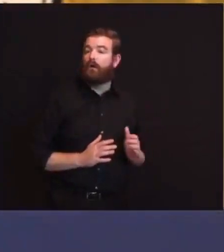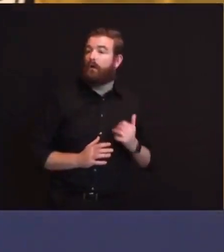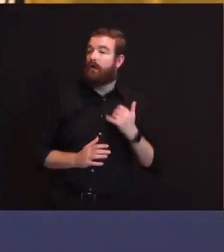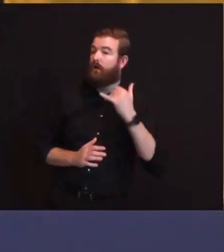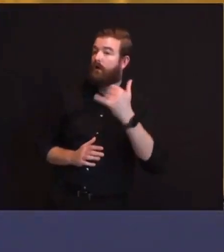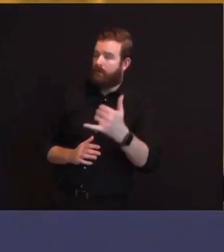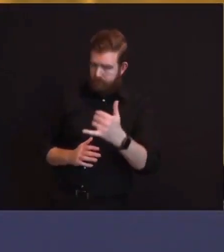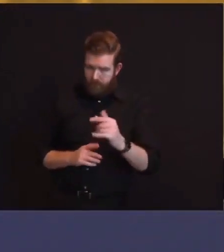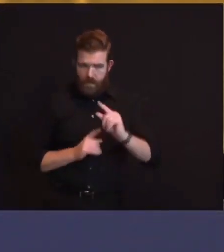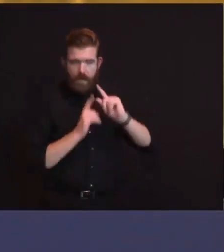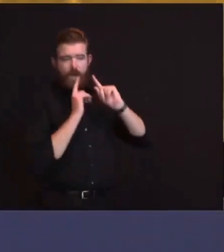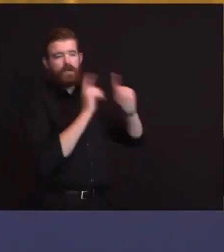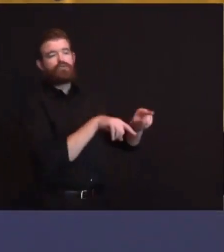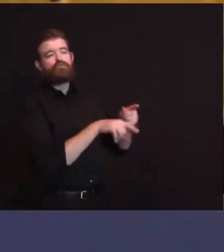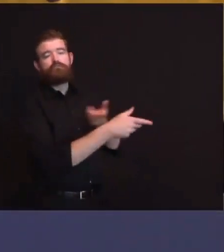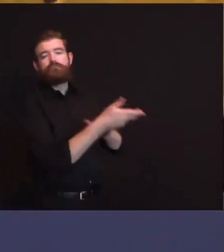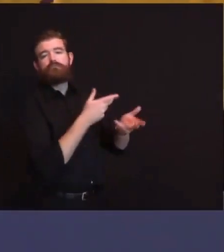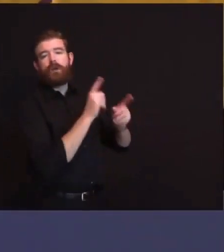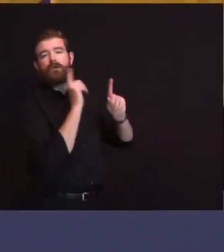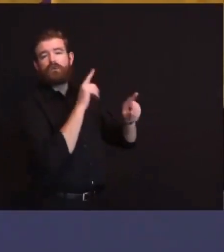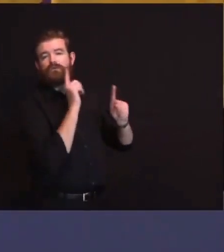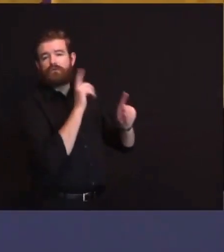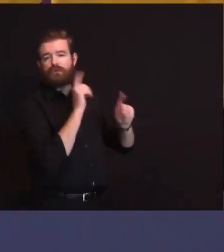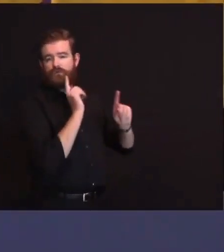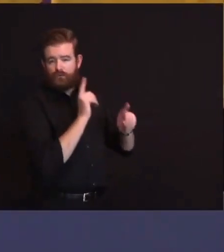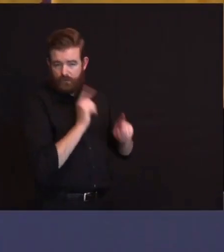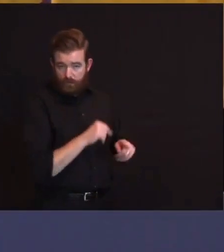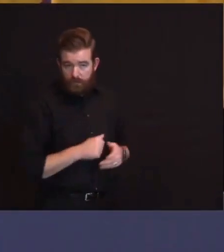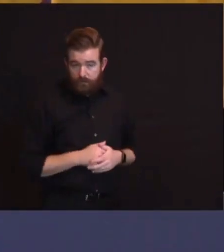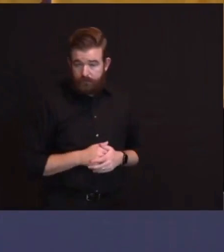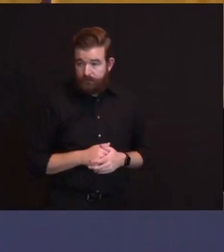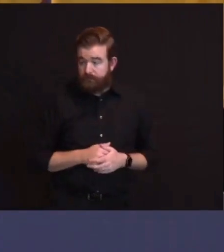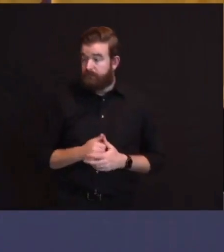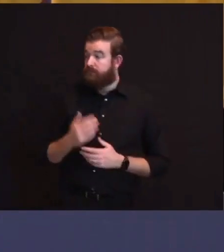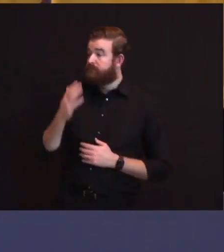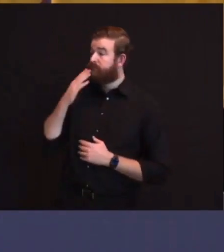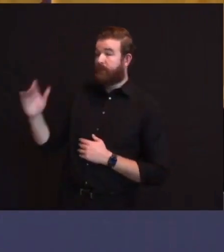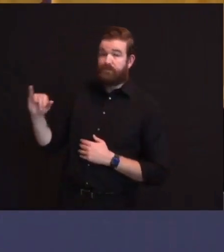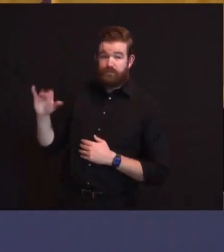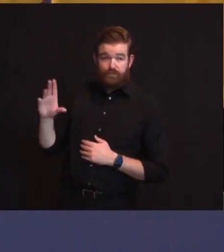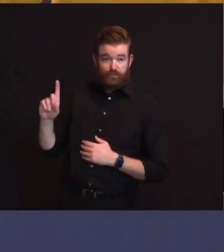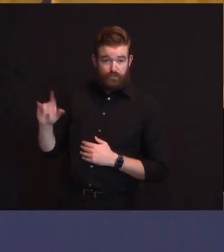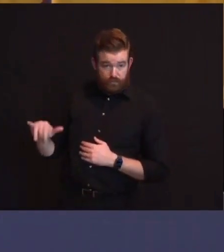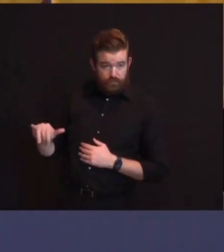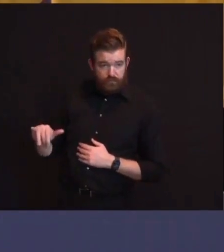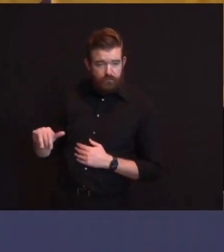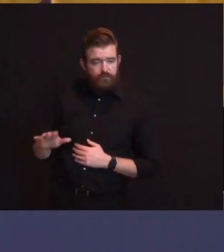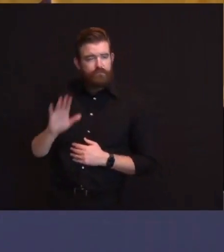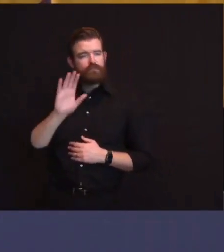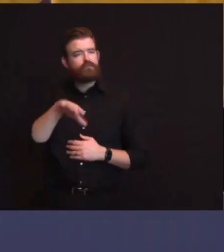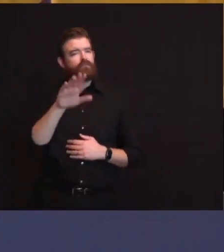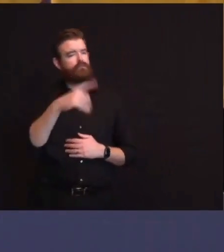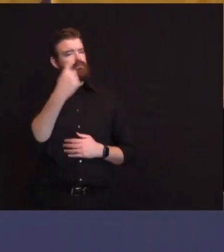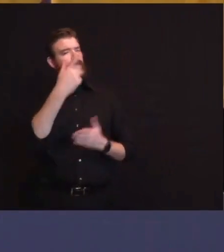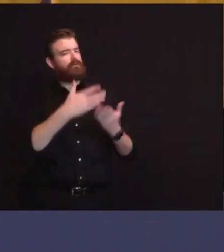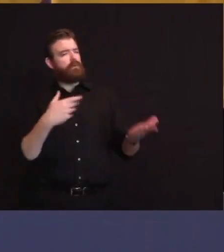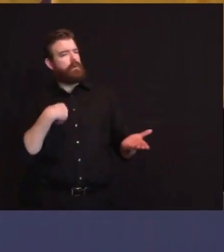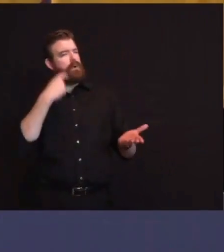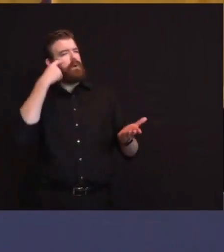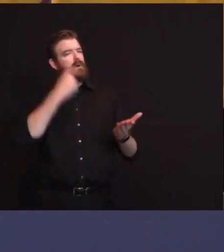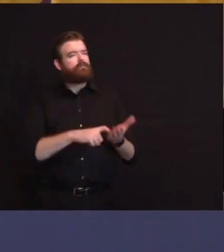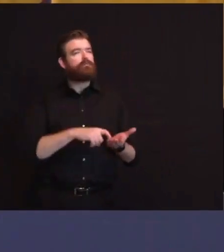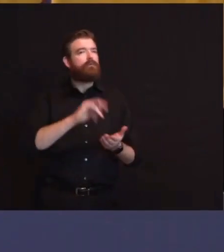through the regional analysis. One thing that strikes me is when you go through the regional spot positivity and you compare